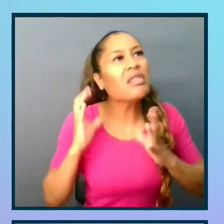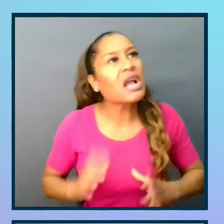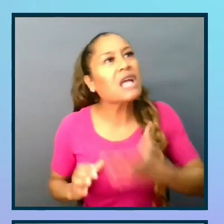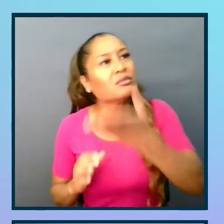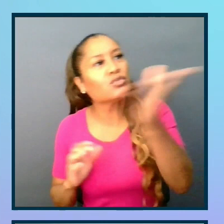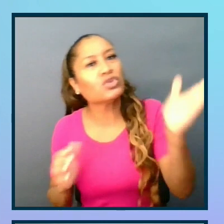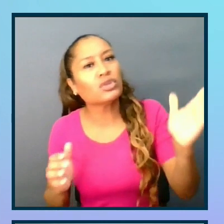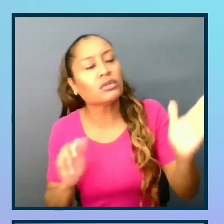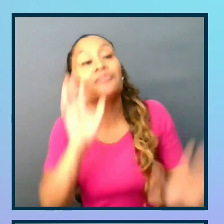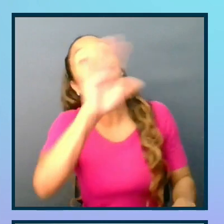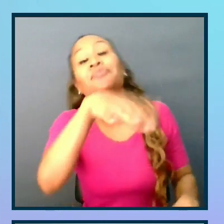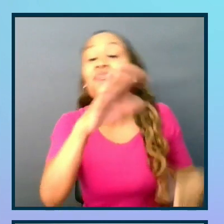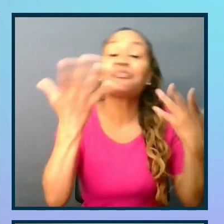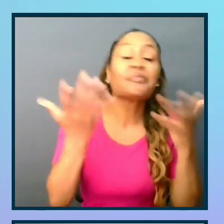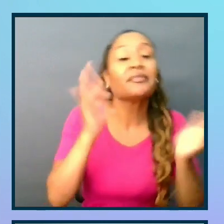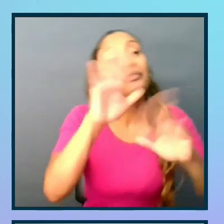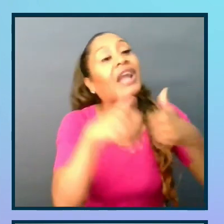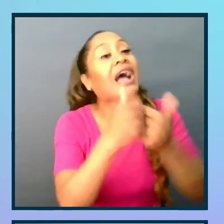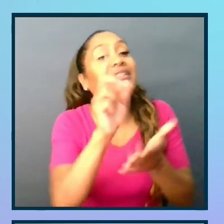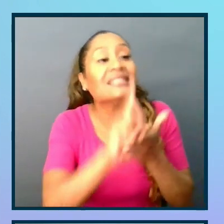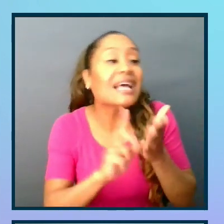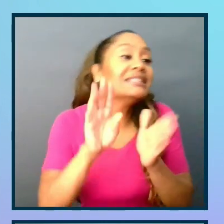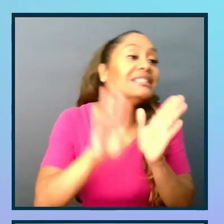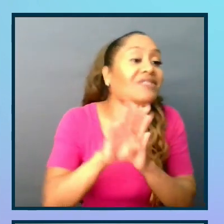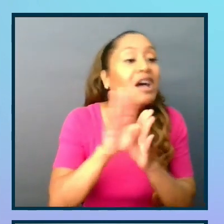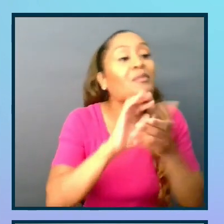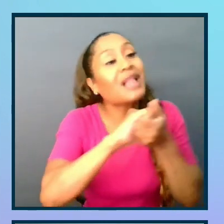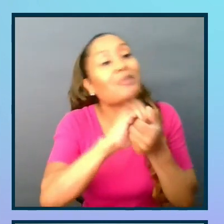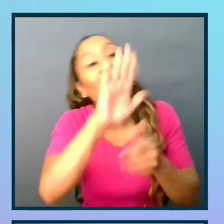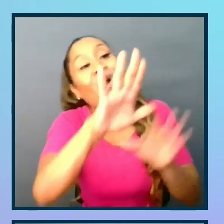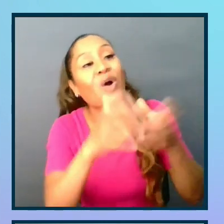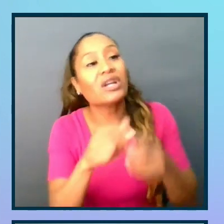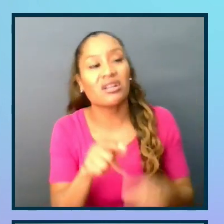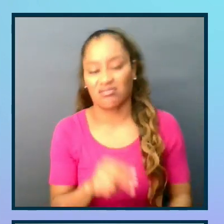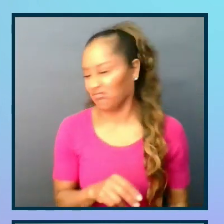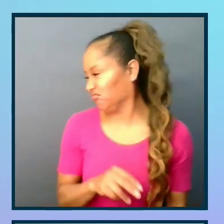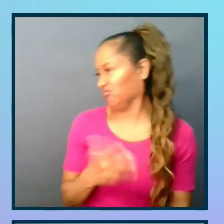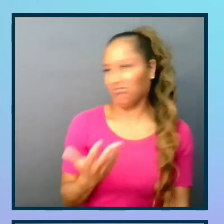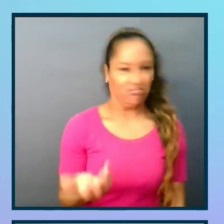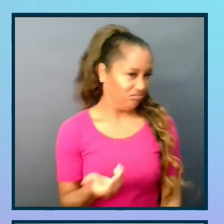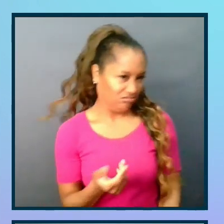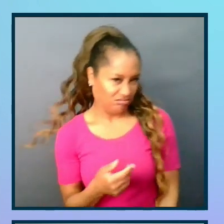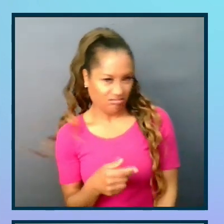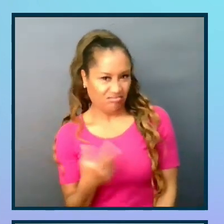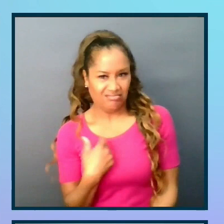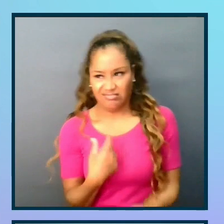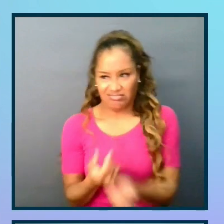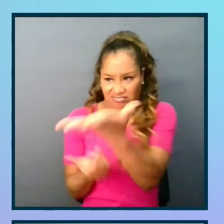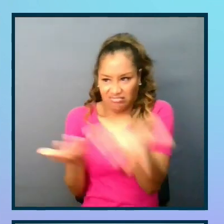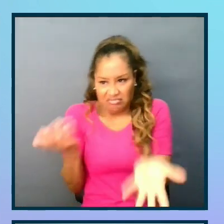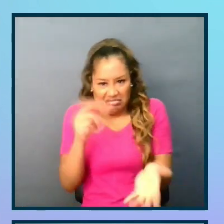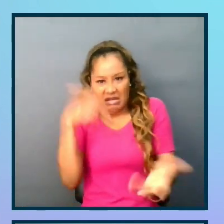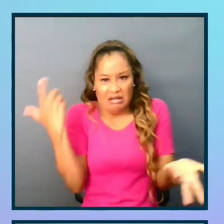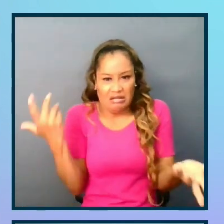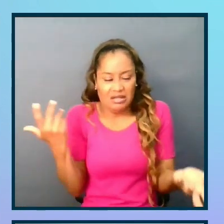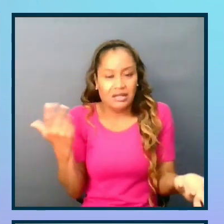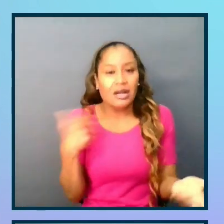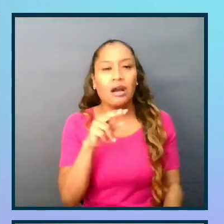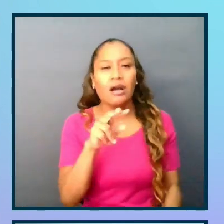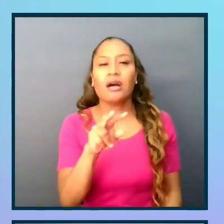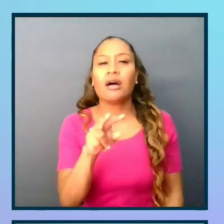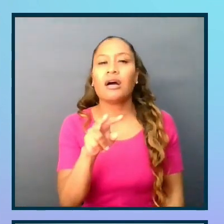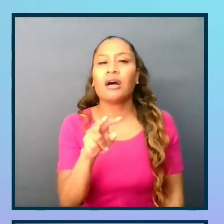we're like, so how do the designers and developers collaborate at your organization? They're like, what? I mean, we give them the designs. What else do you want? So it's kind of the